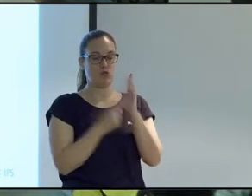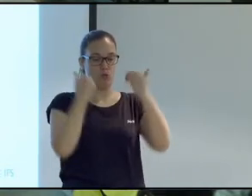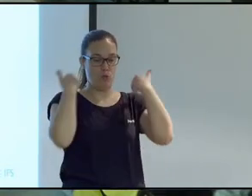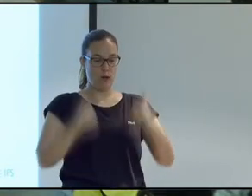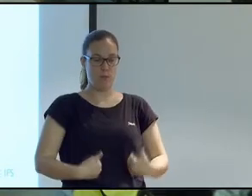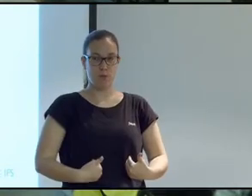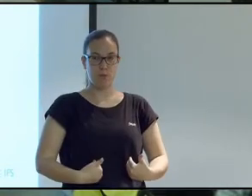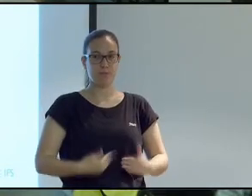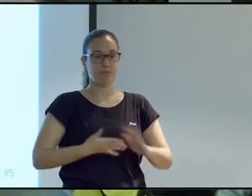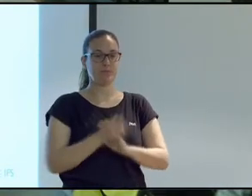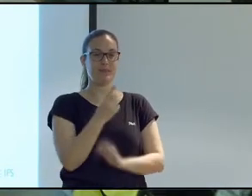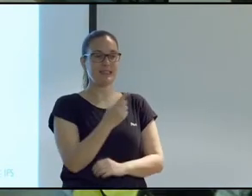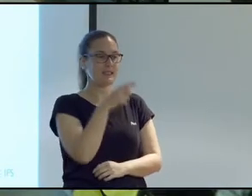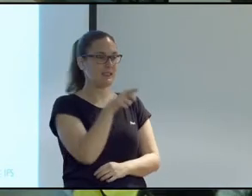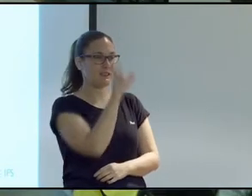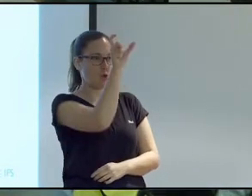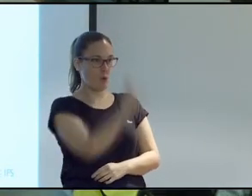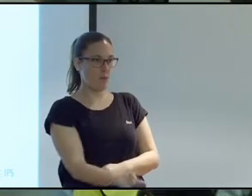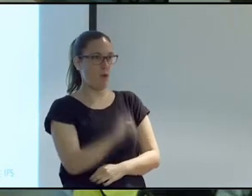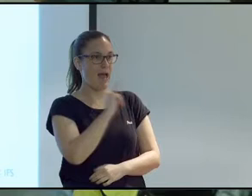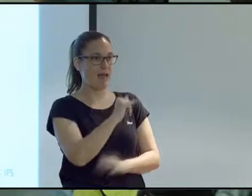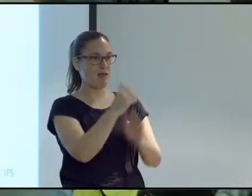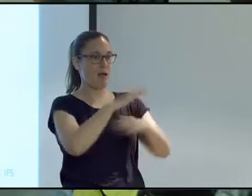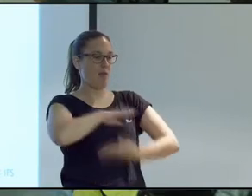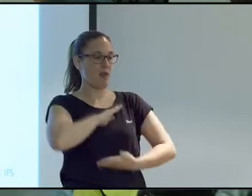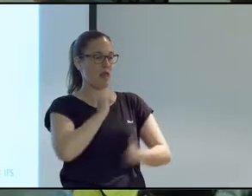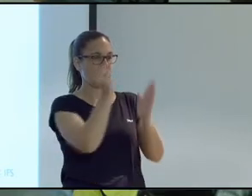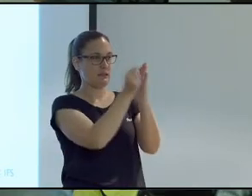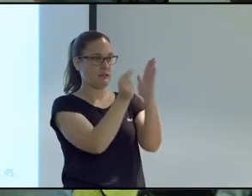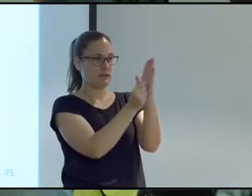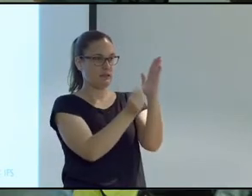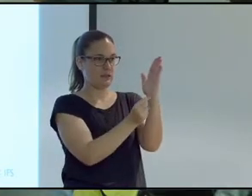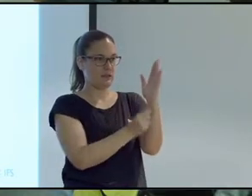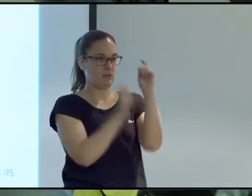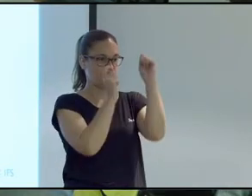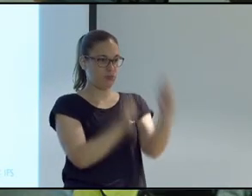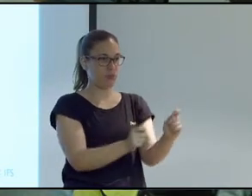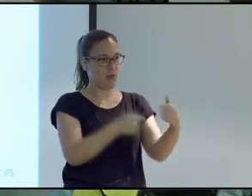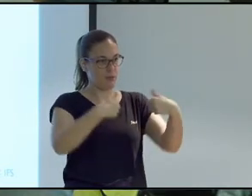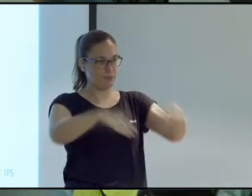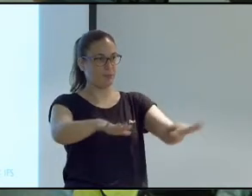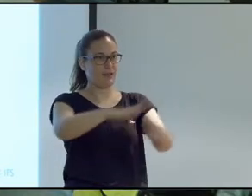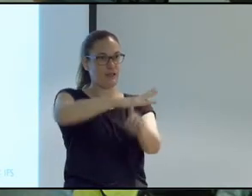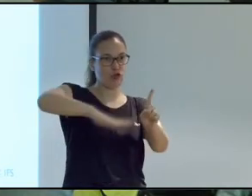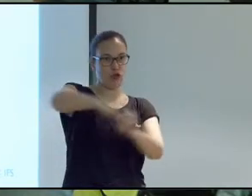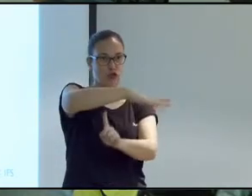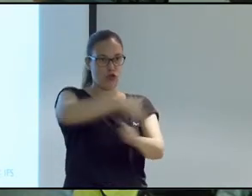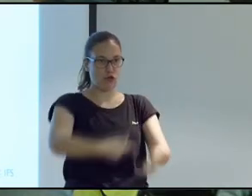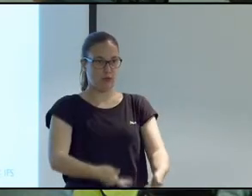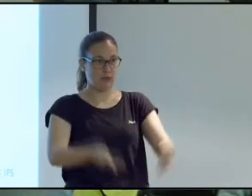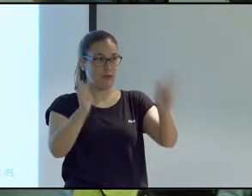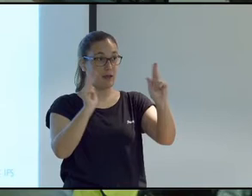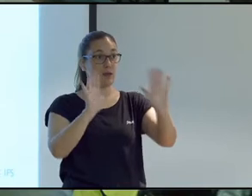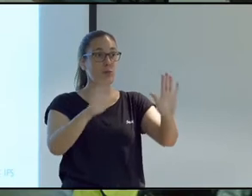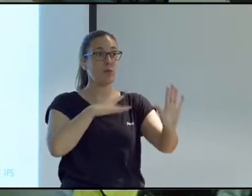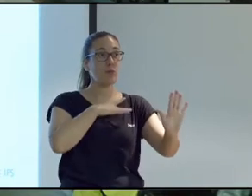are attributed to bodies, that such and such a body has such and such a capability. So the capability